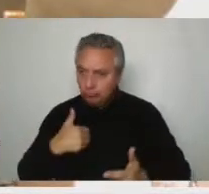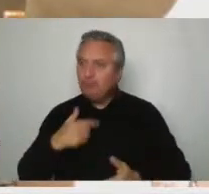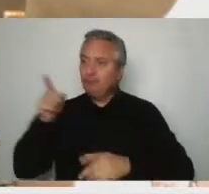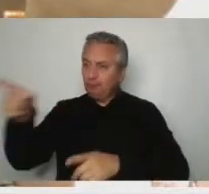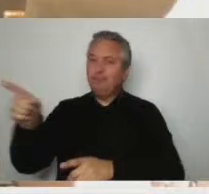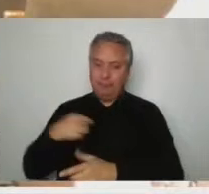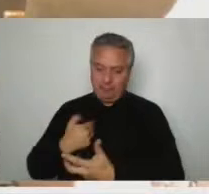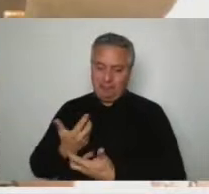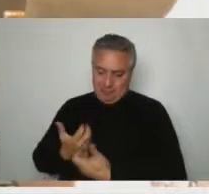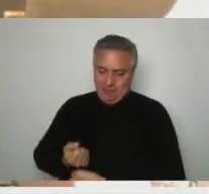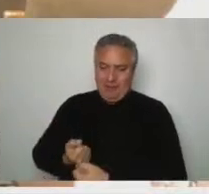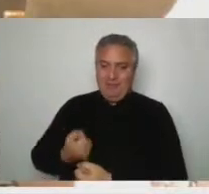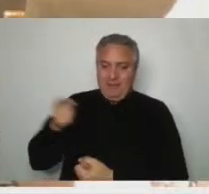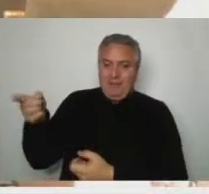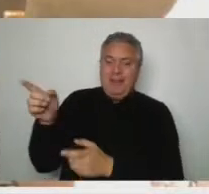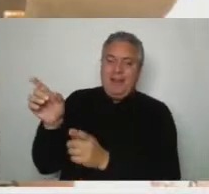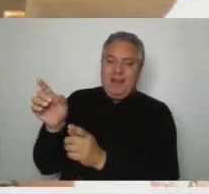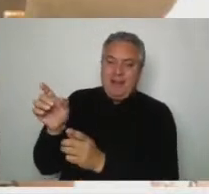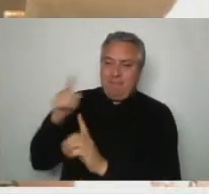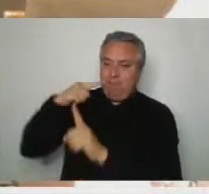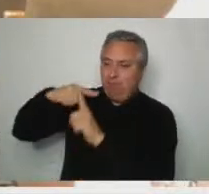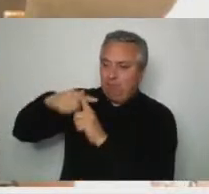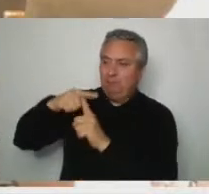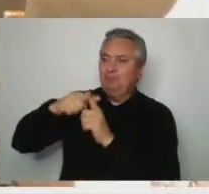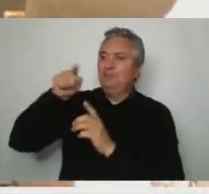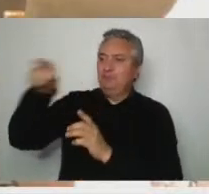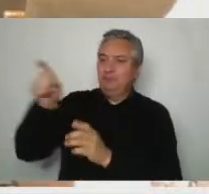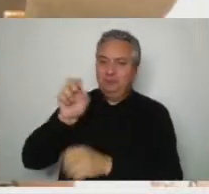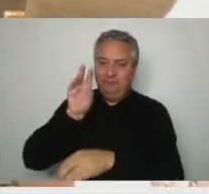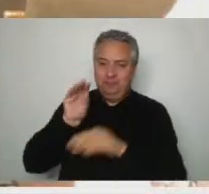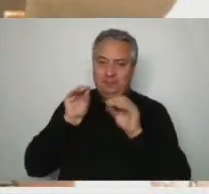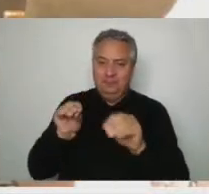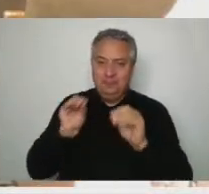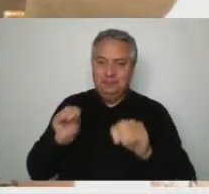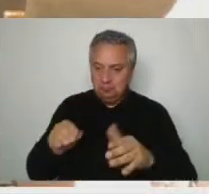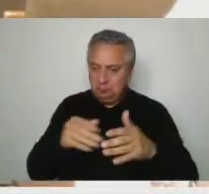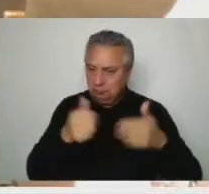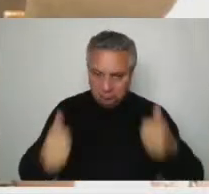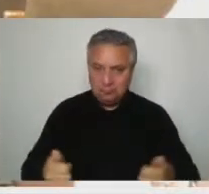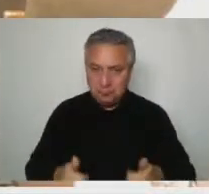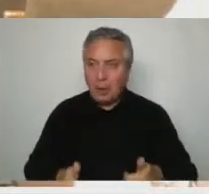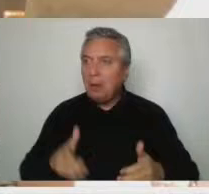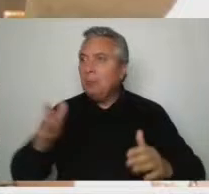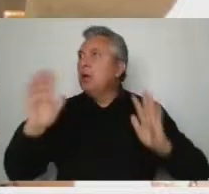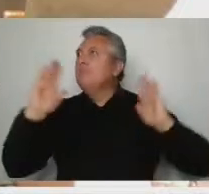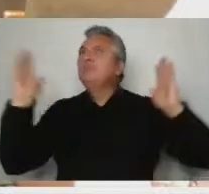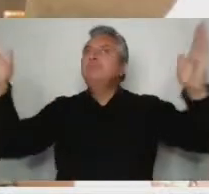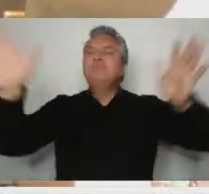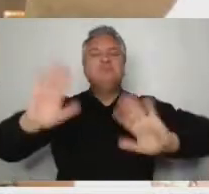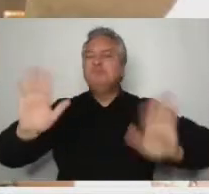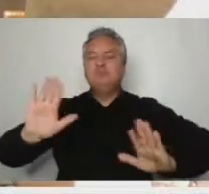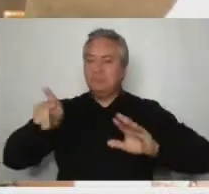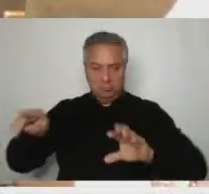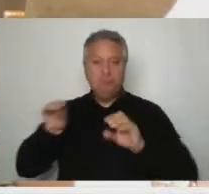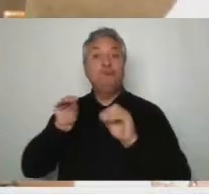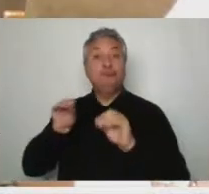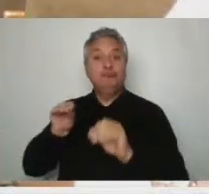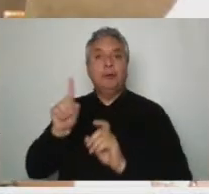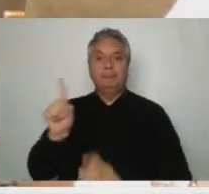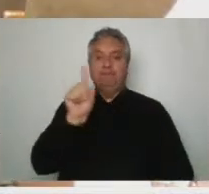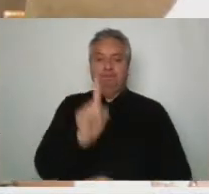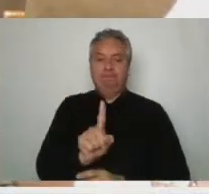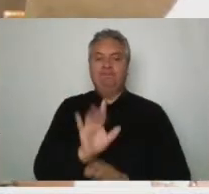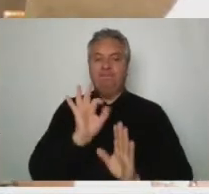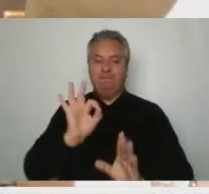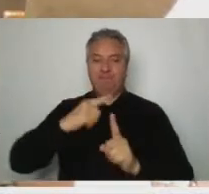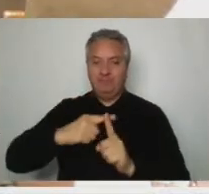If we have a good teacher, for example, in the classroom, why should I worry about the structural conditions? I mean, yes, there is a validity to that because